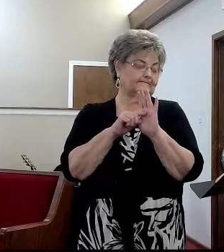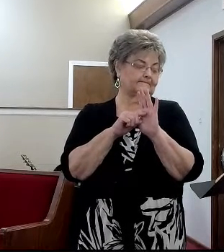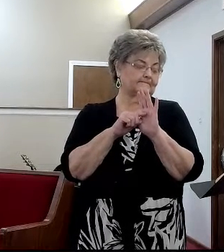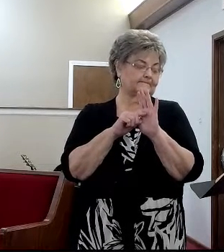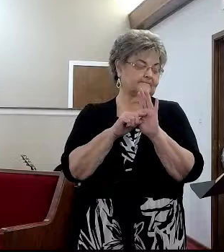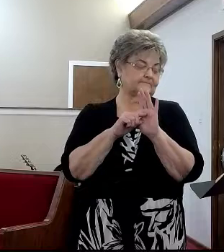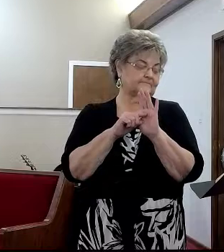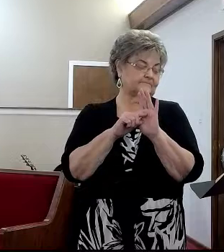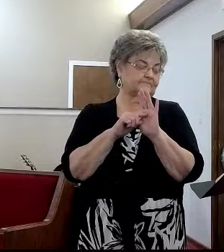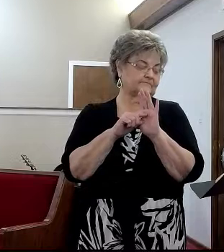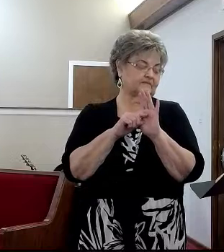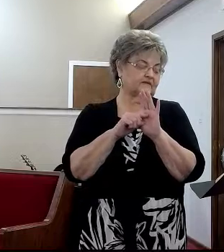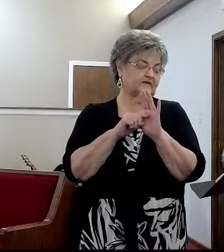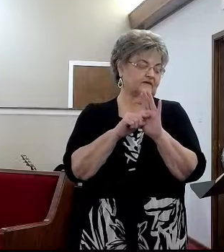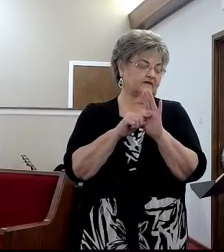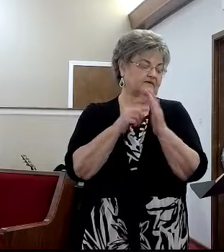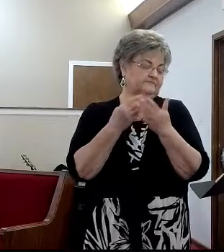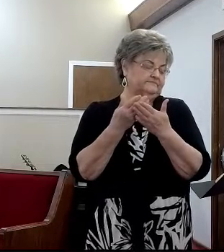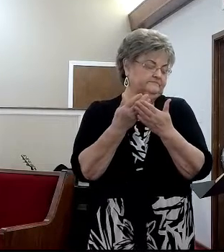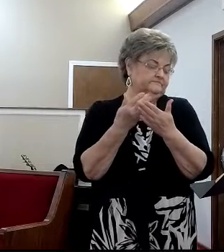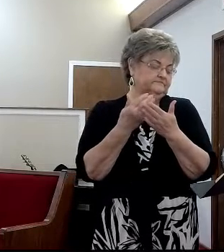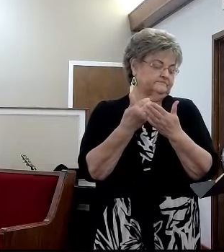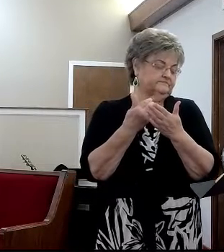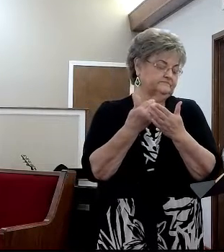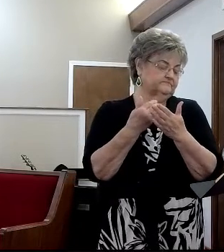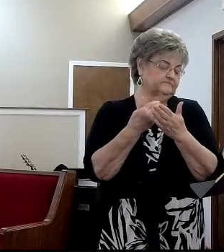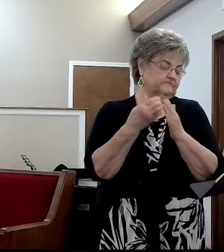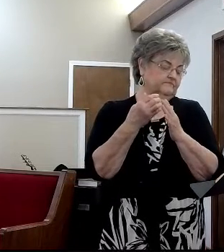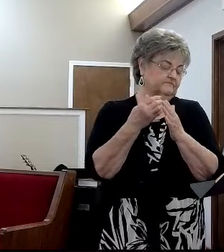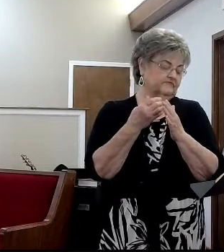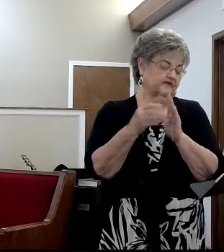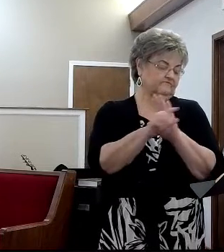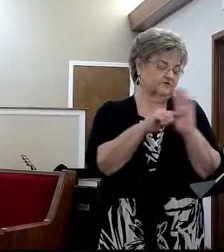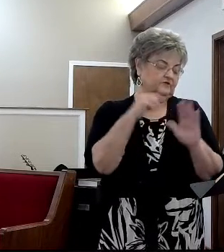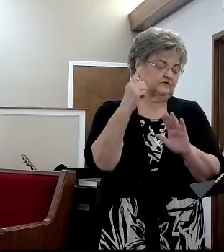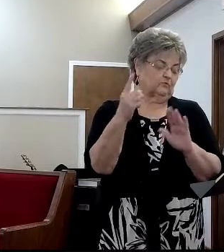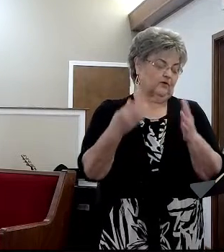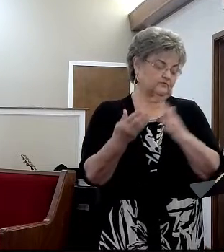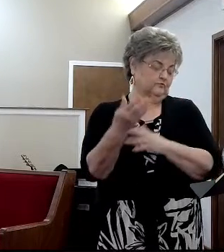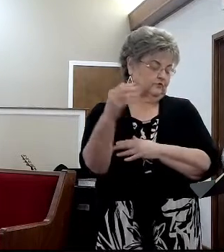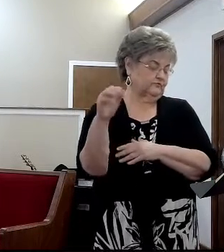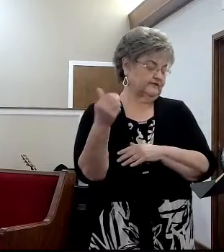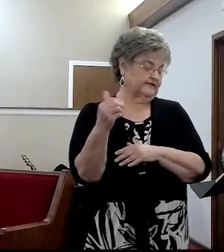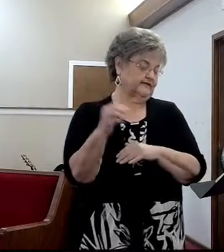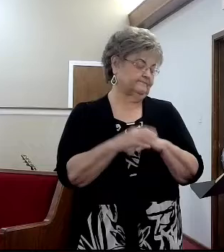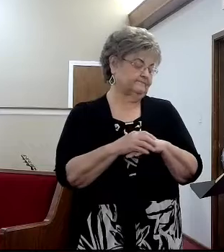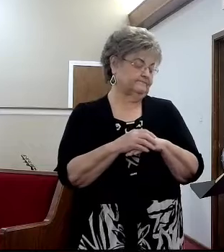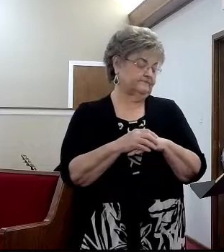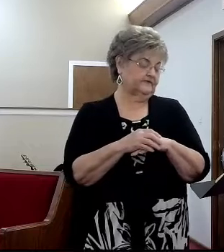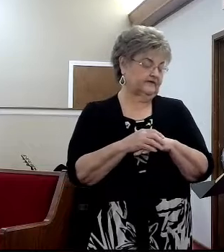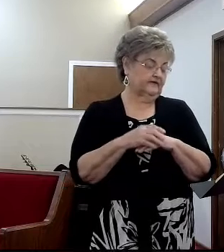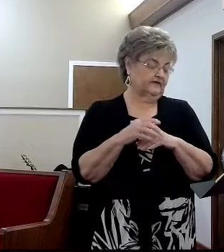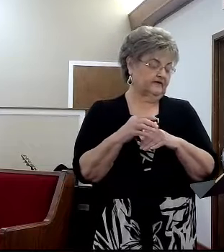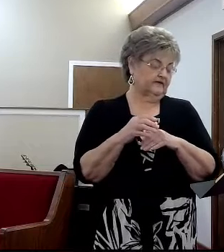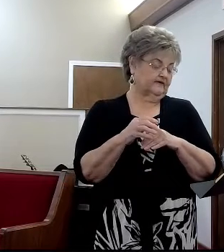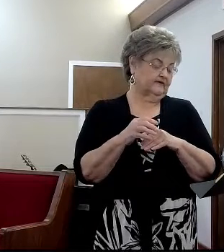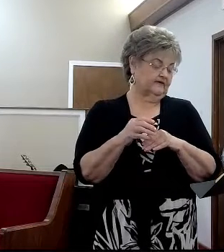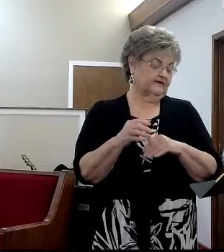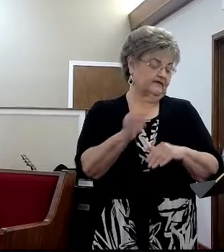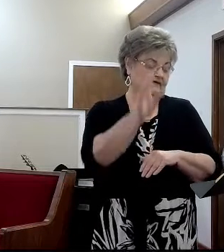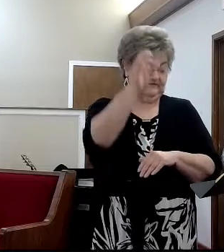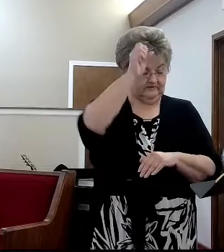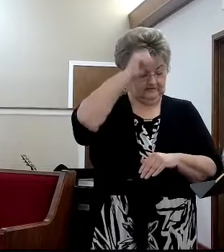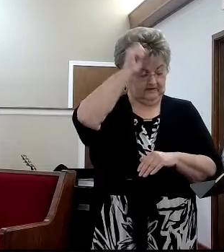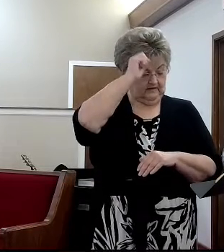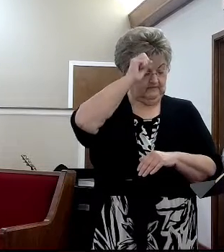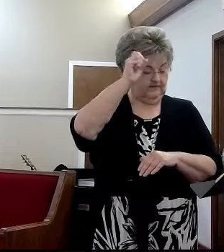I like to go back a little bit to get some more context. We'll go 1 through probably 10. So in 1 Kings 3, it says, and Solomon